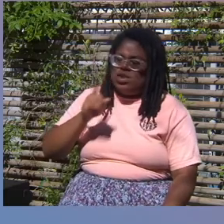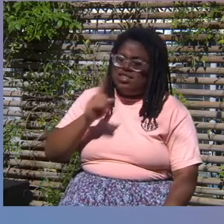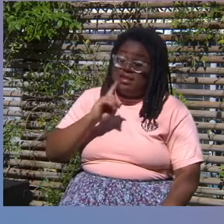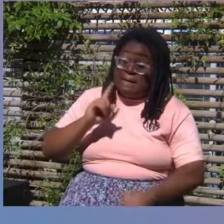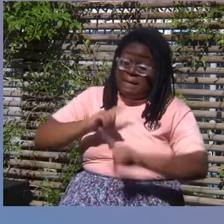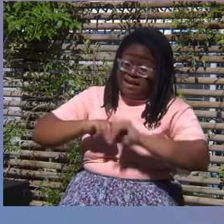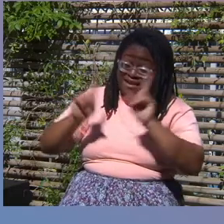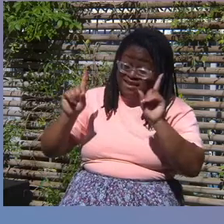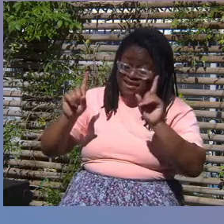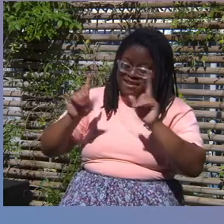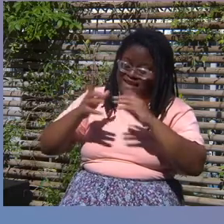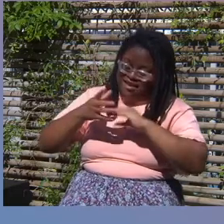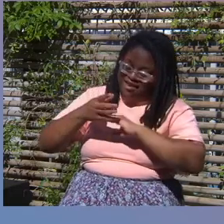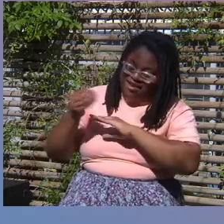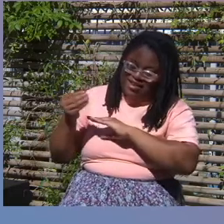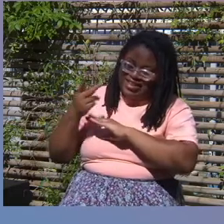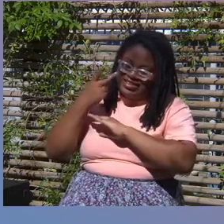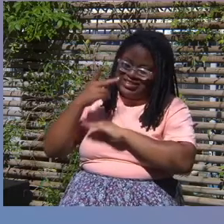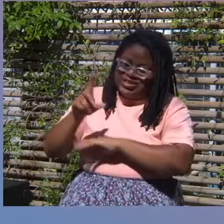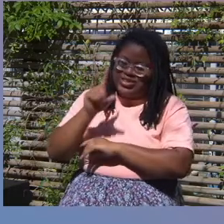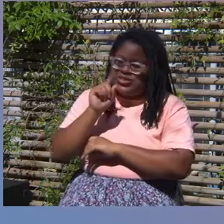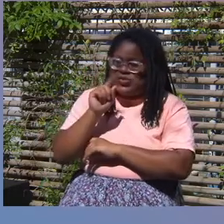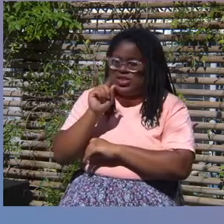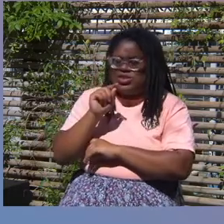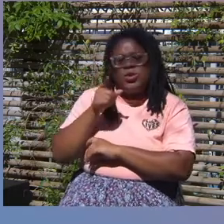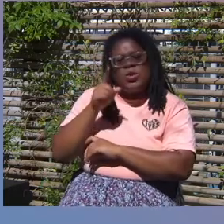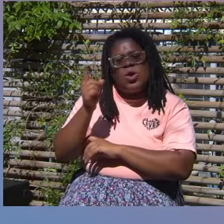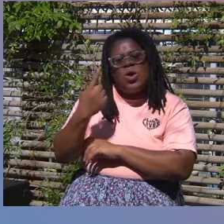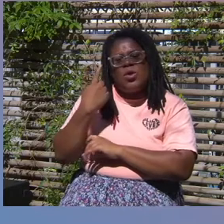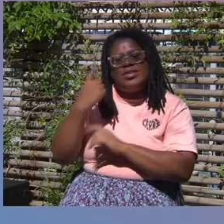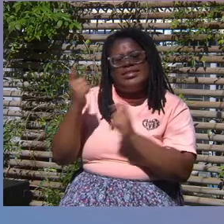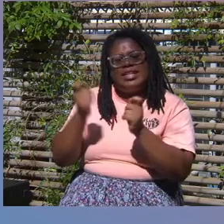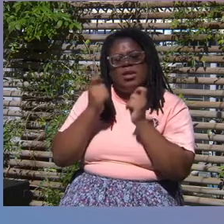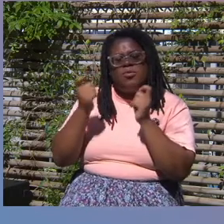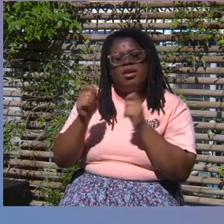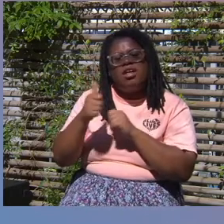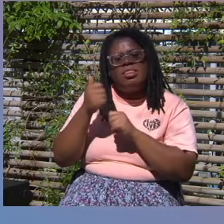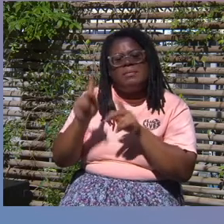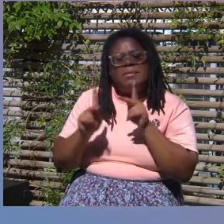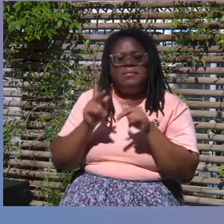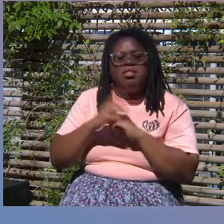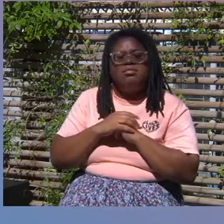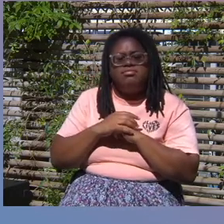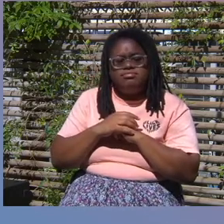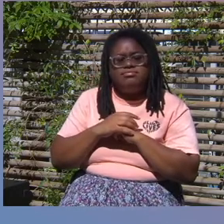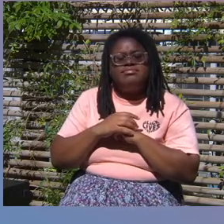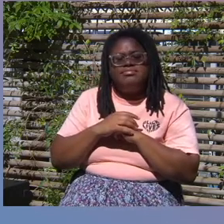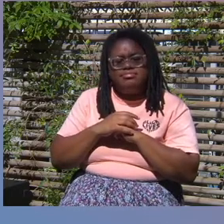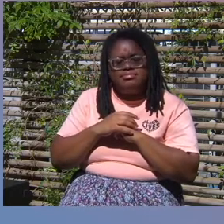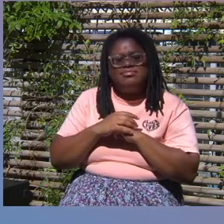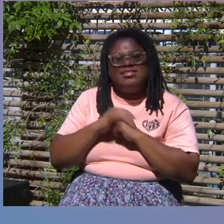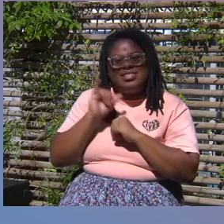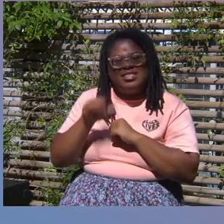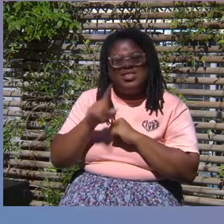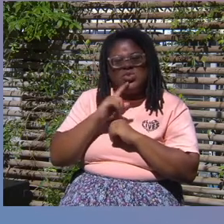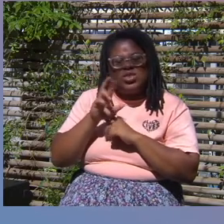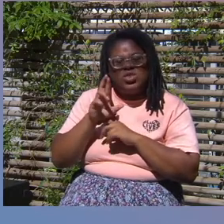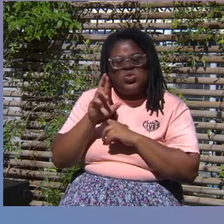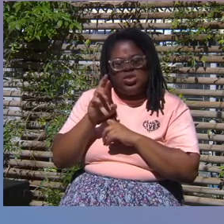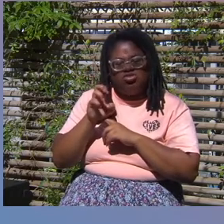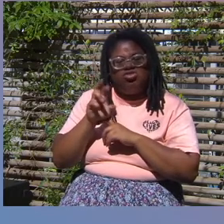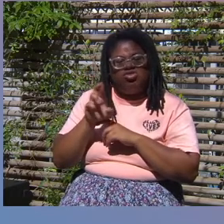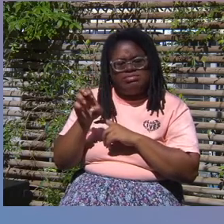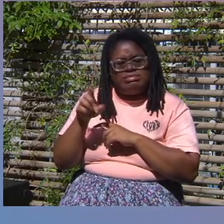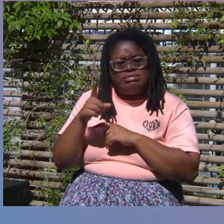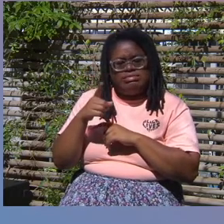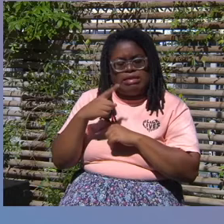But when I look at your Twitter, yeah, you're always celebrating other people. That is very rare that you're like,